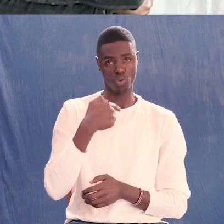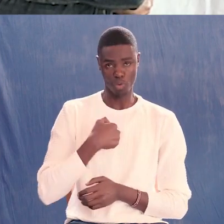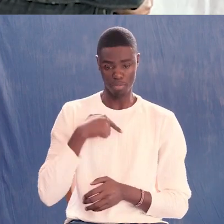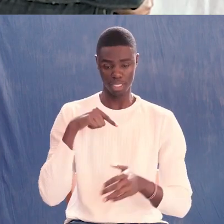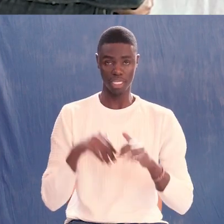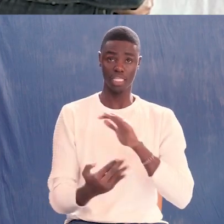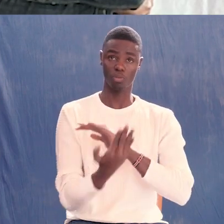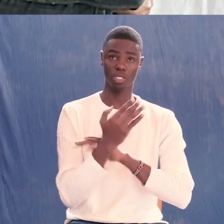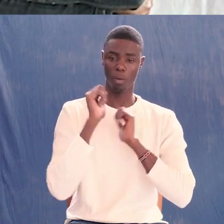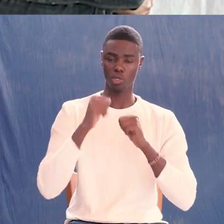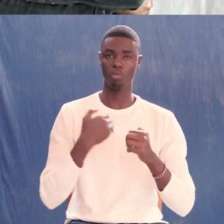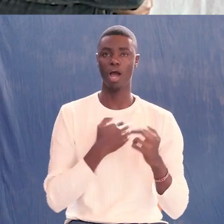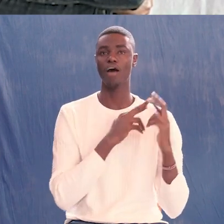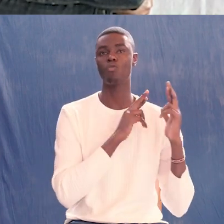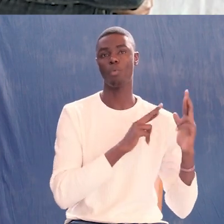can have any hope